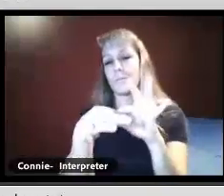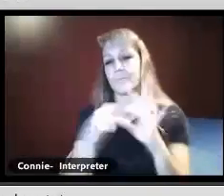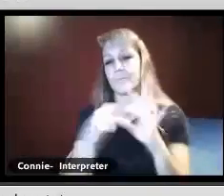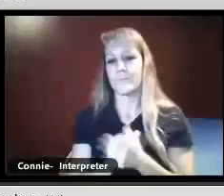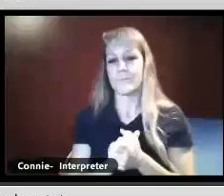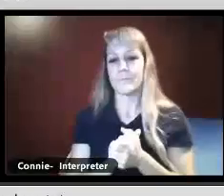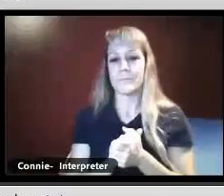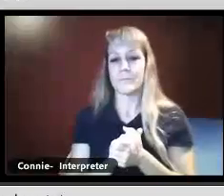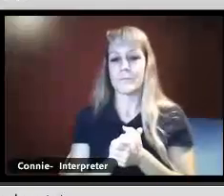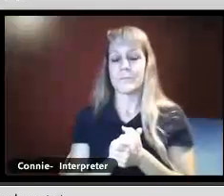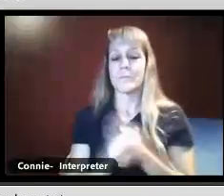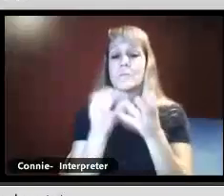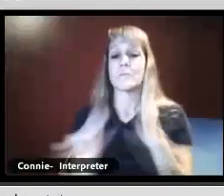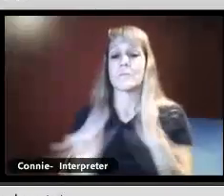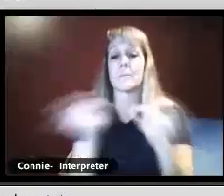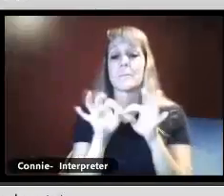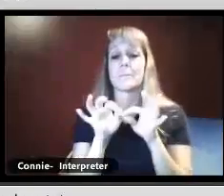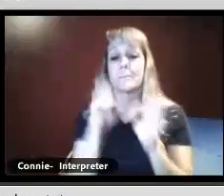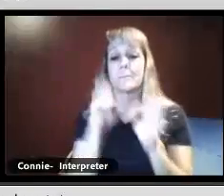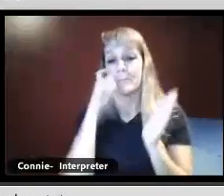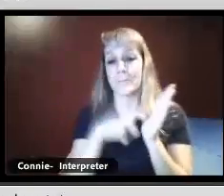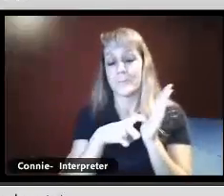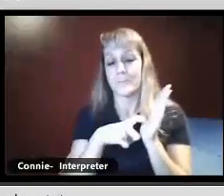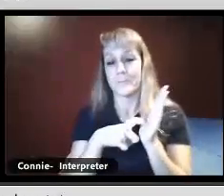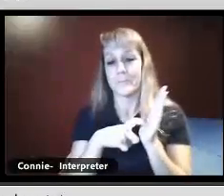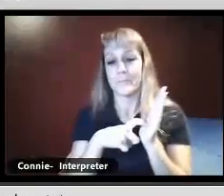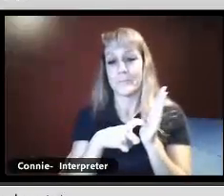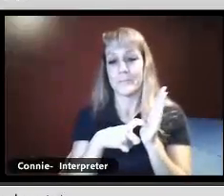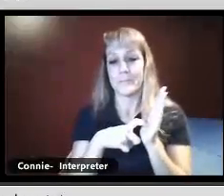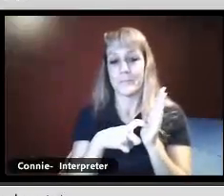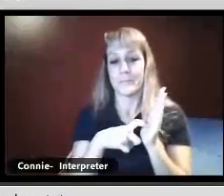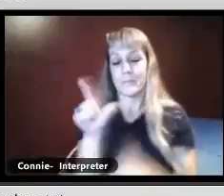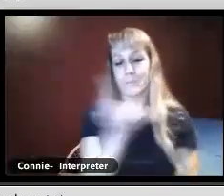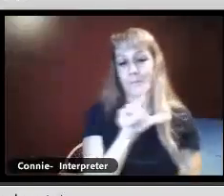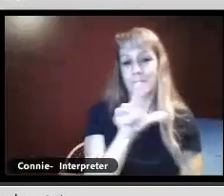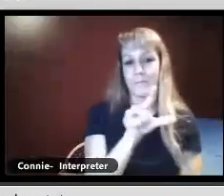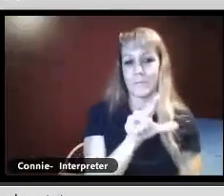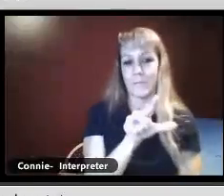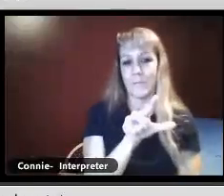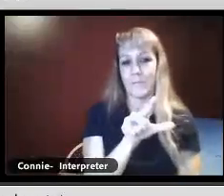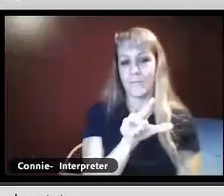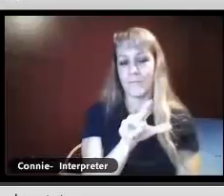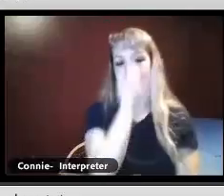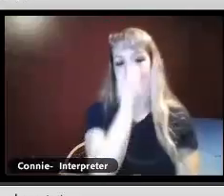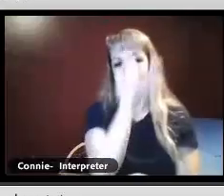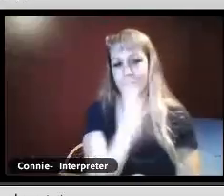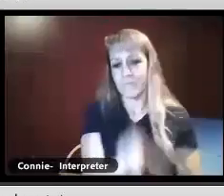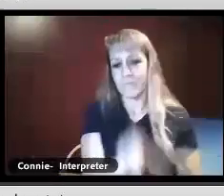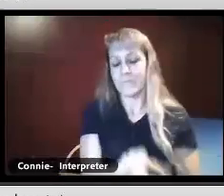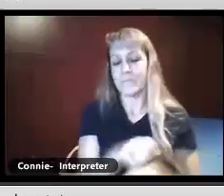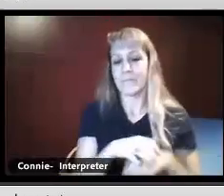Now, very importantly, notice to the left that there's a whole row